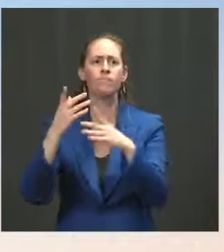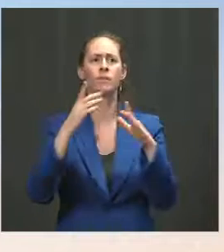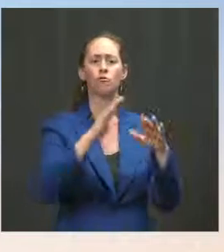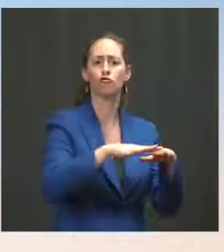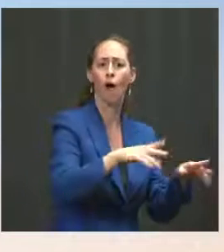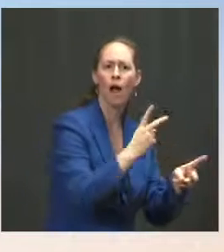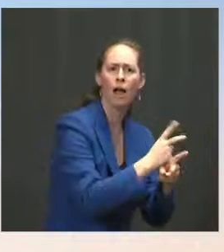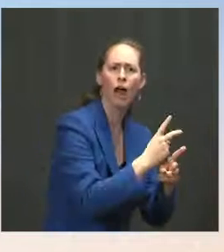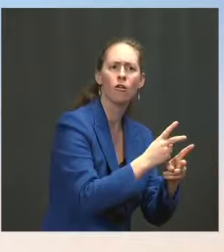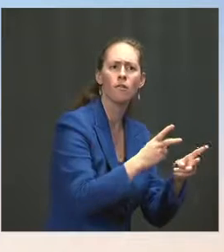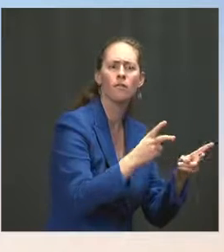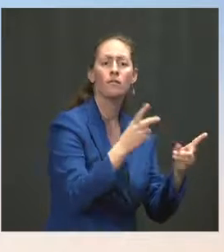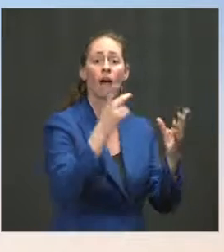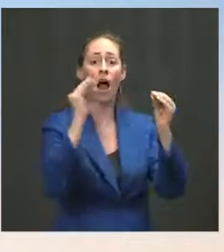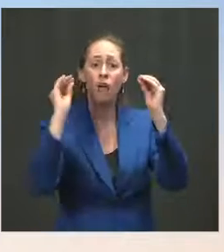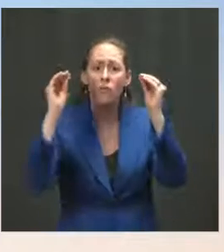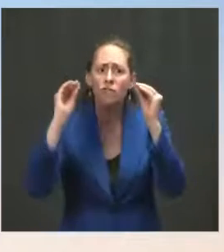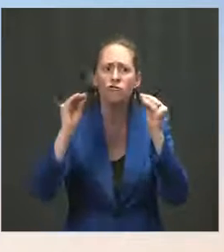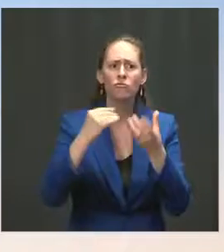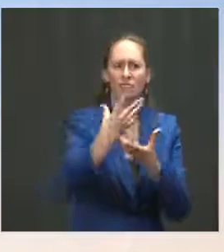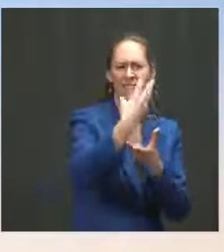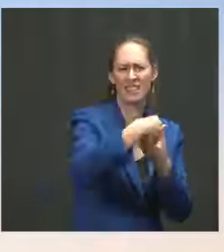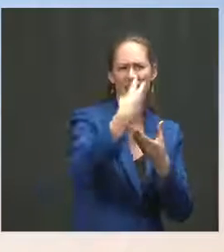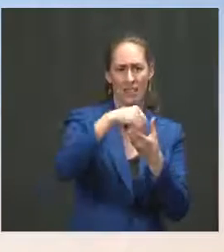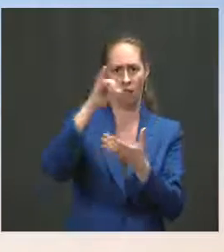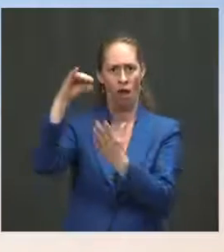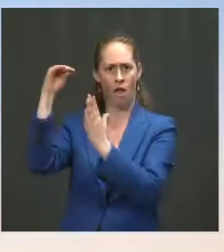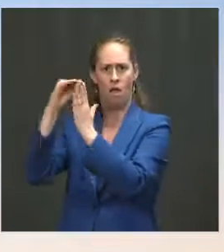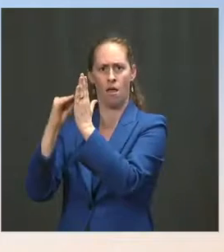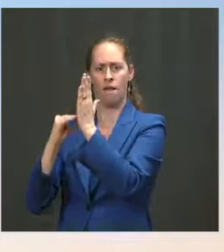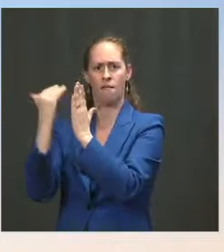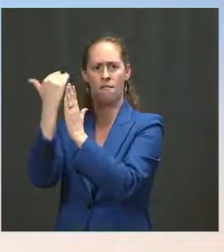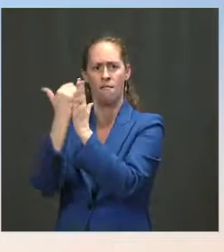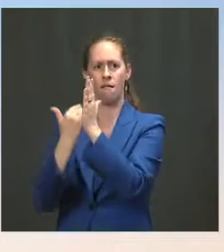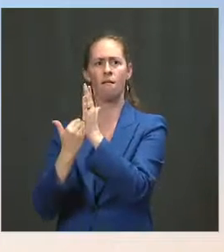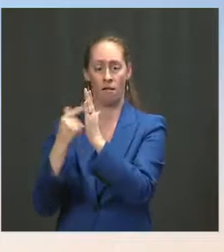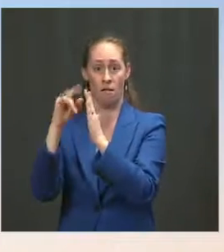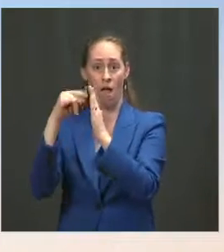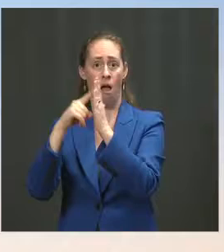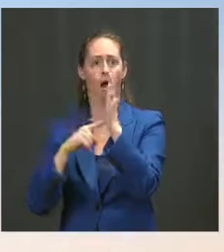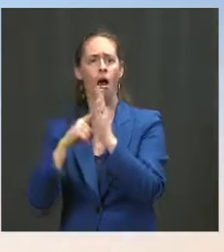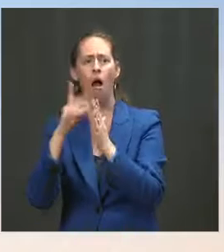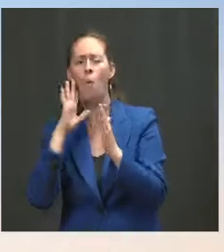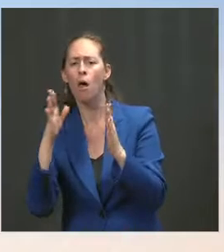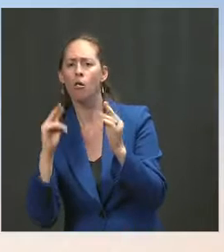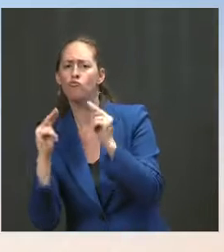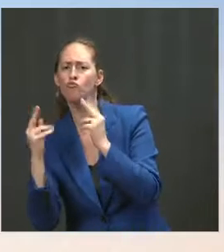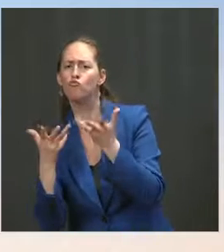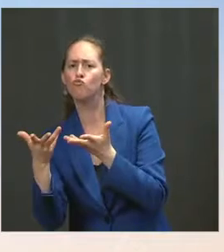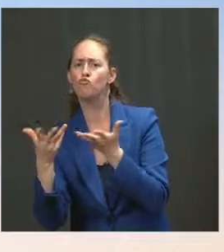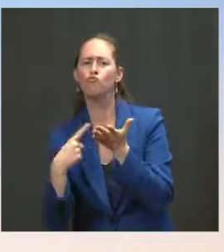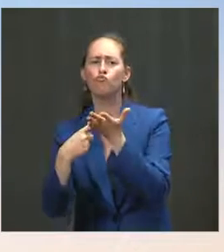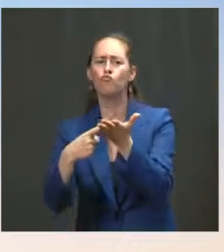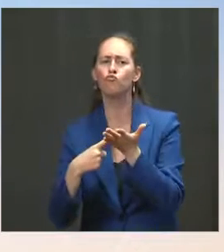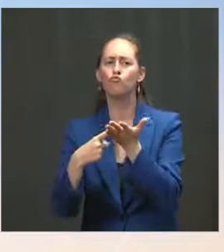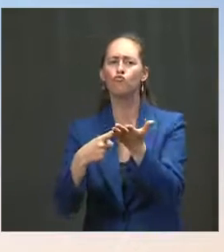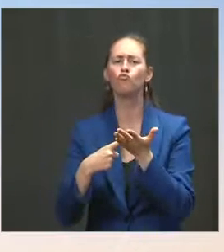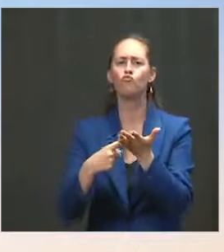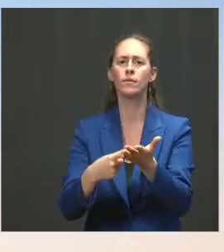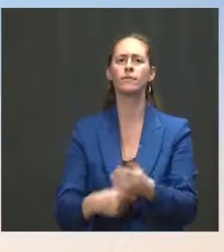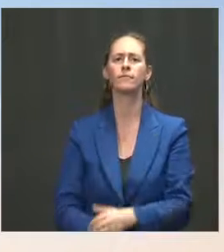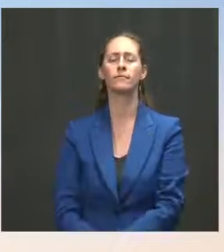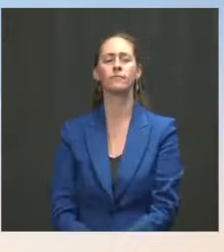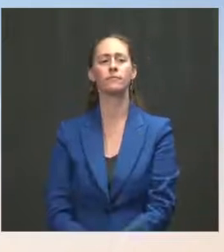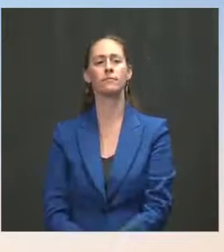American public is included. He's spoken to that before. There's going to be a negotiation moving forward. What I was speaking to is the fact that the Build